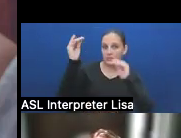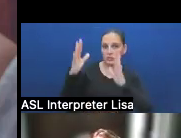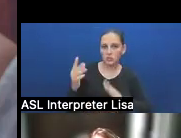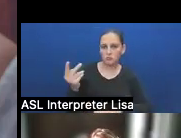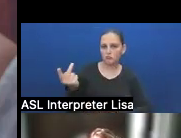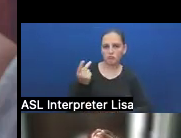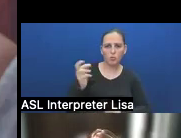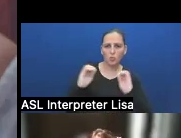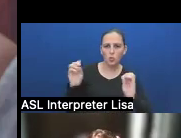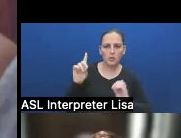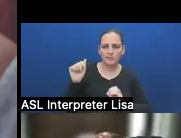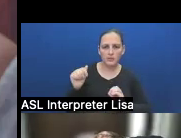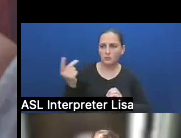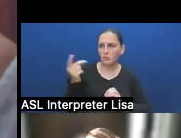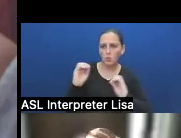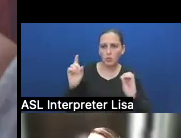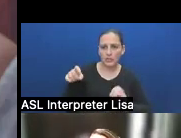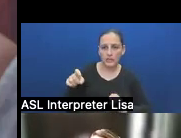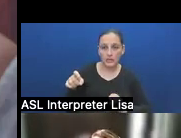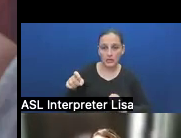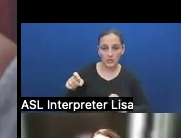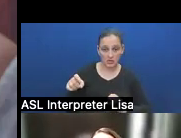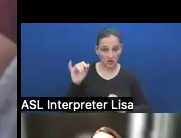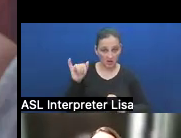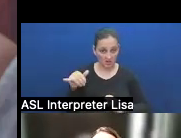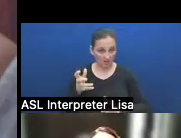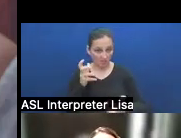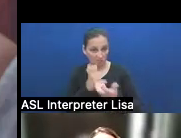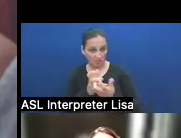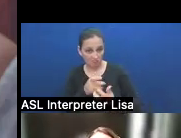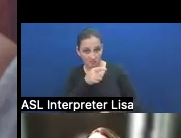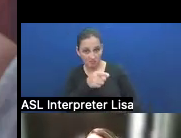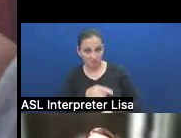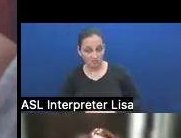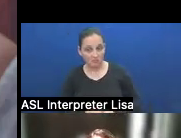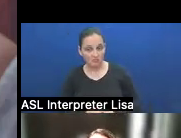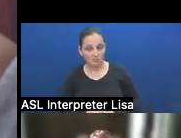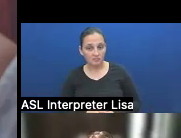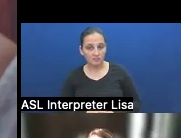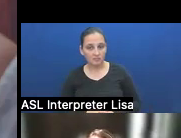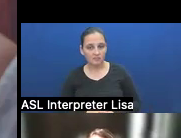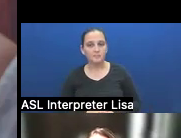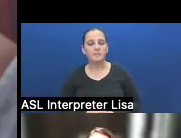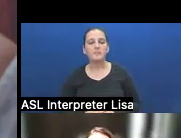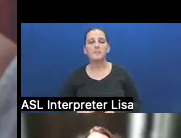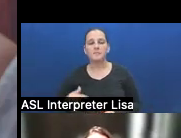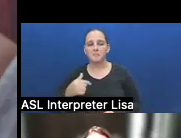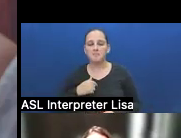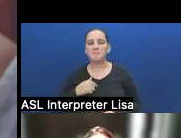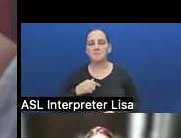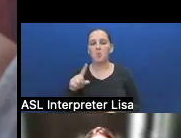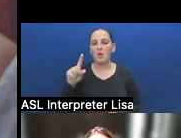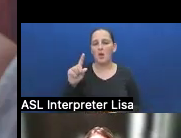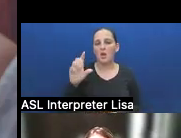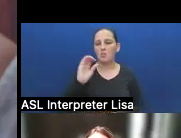has a need that this doesn't work, is that under this exemption? Now, I'm 100% positive.